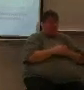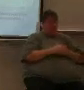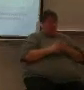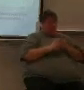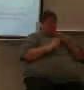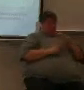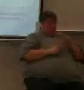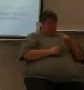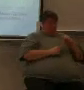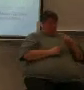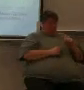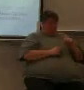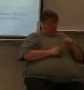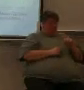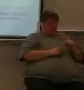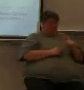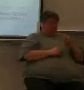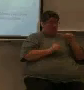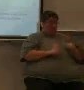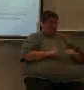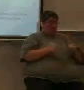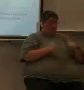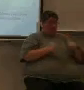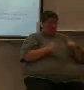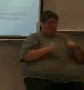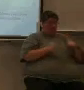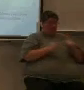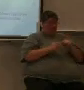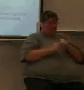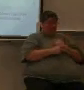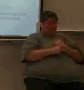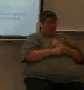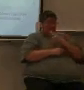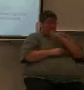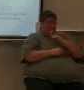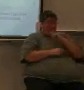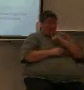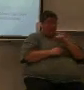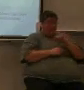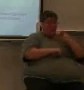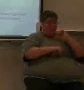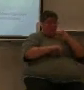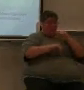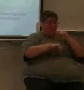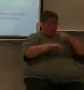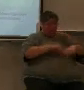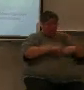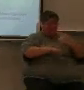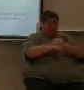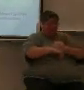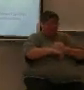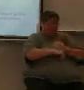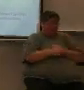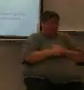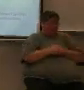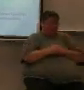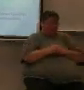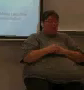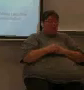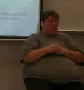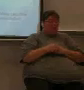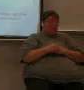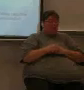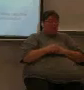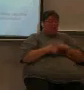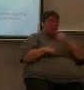calculate how old the sediment is. So that's how they lock in time here. So time then is